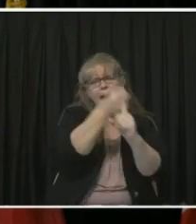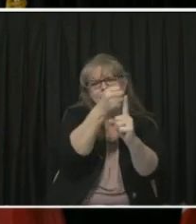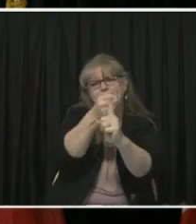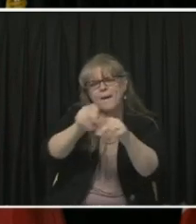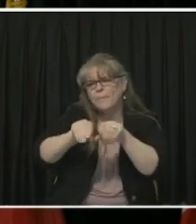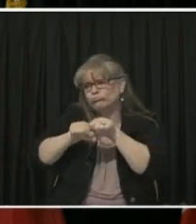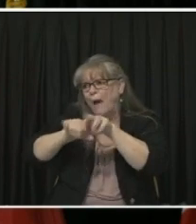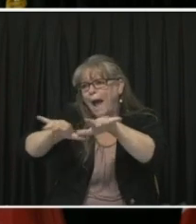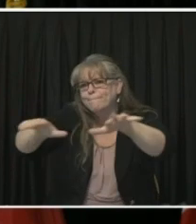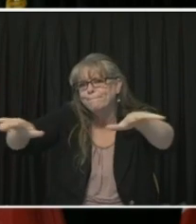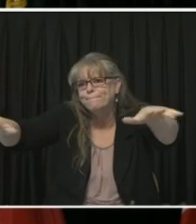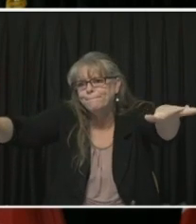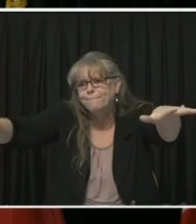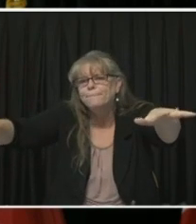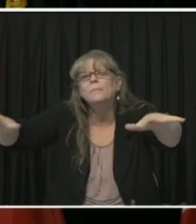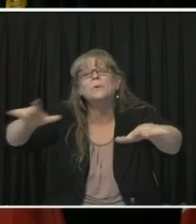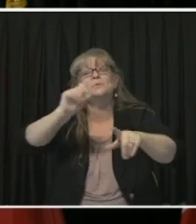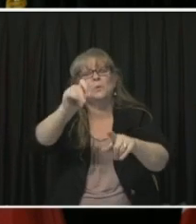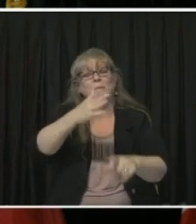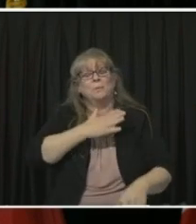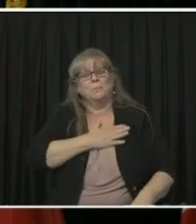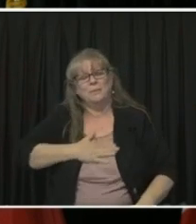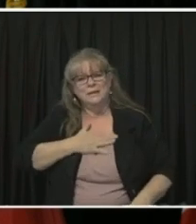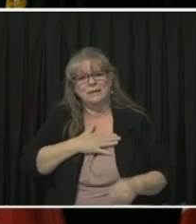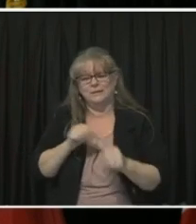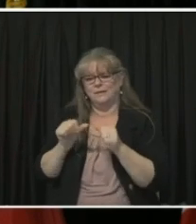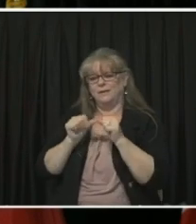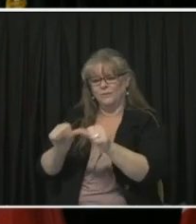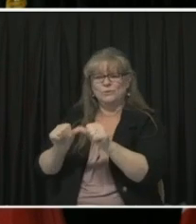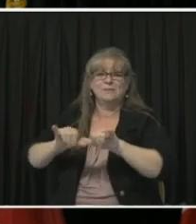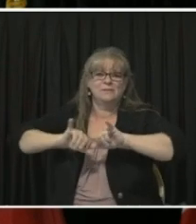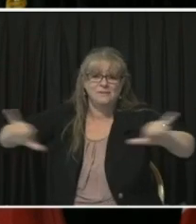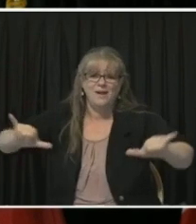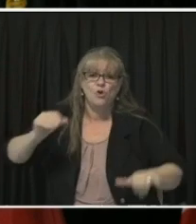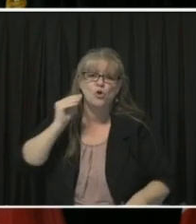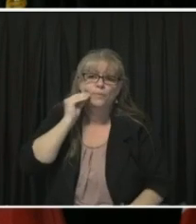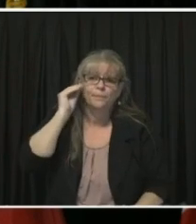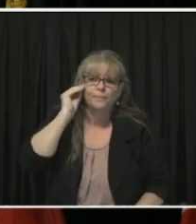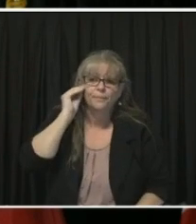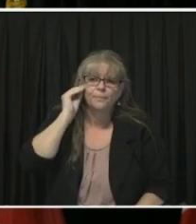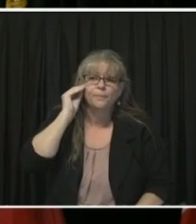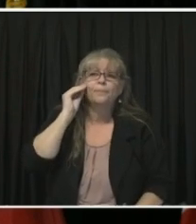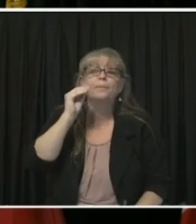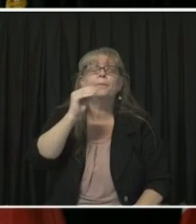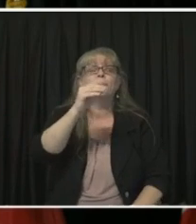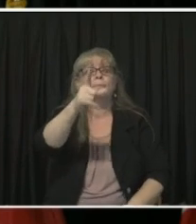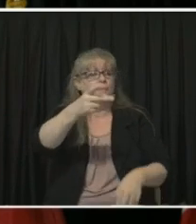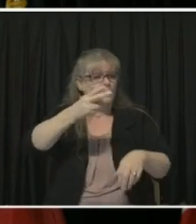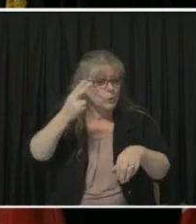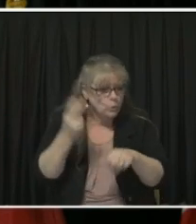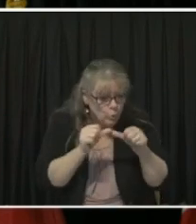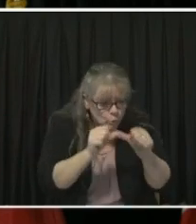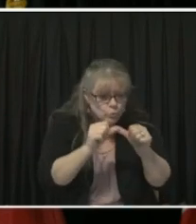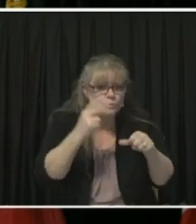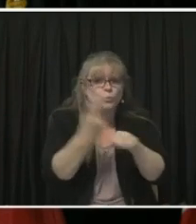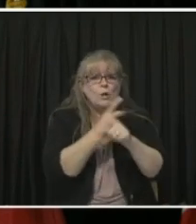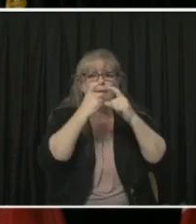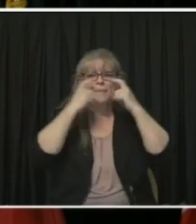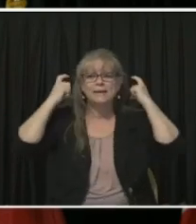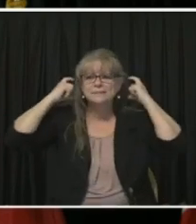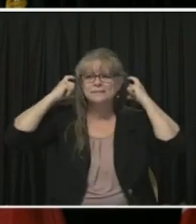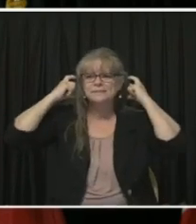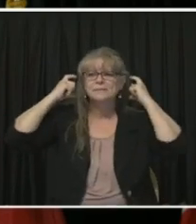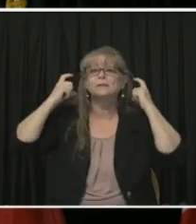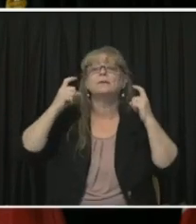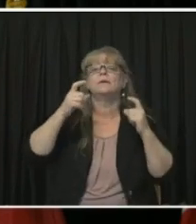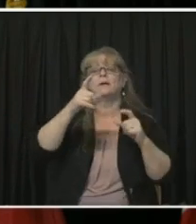follow safer at home phases through by using face coverings out in public, continued physical distancing,